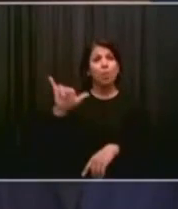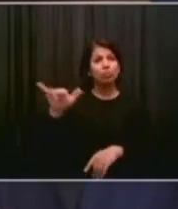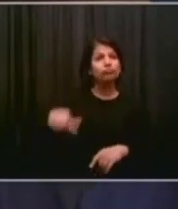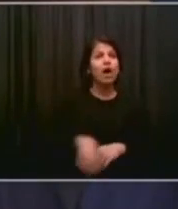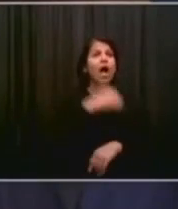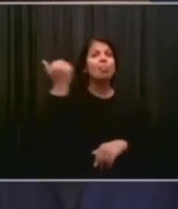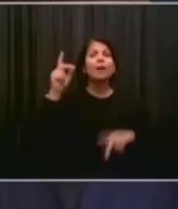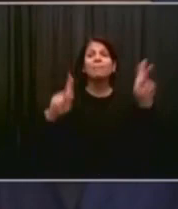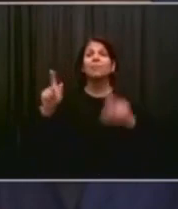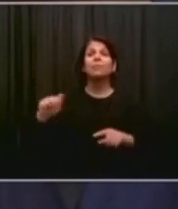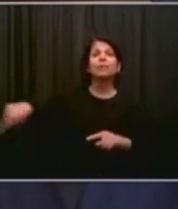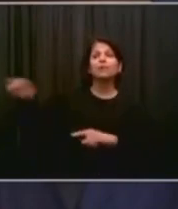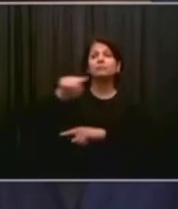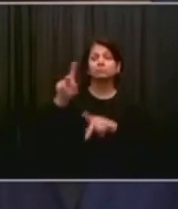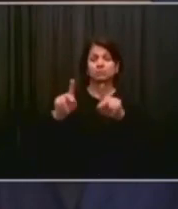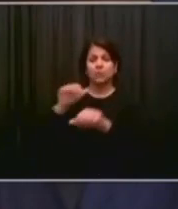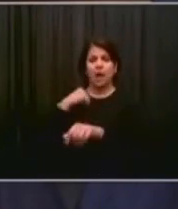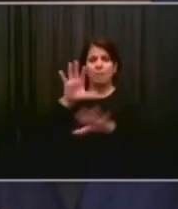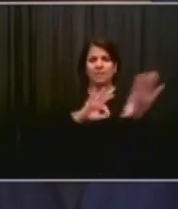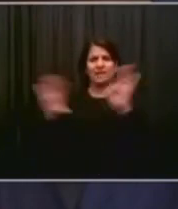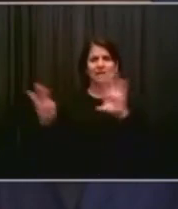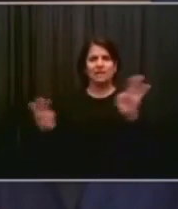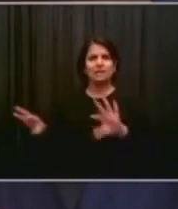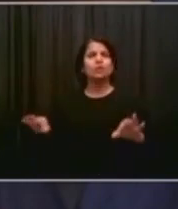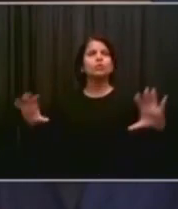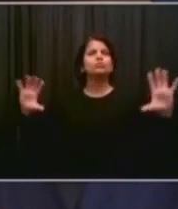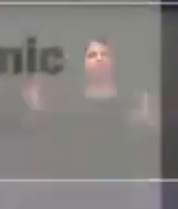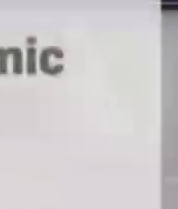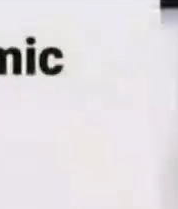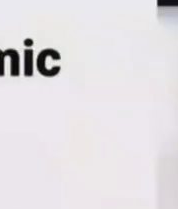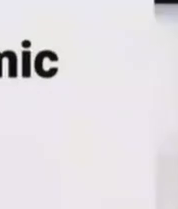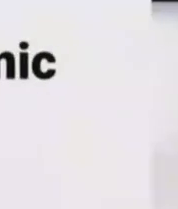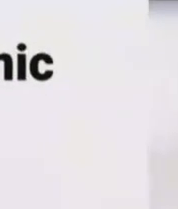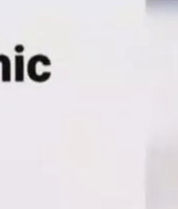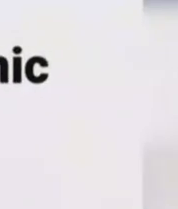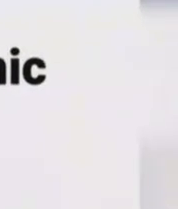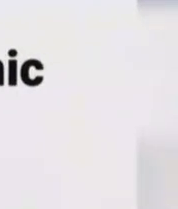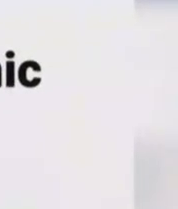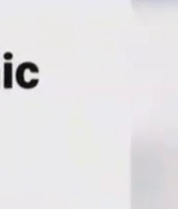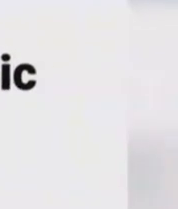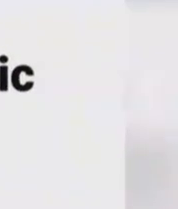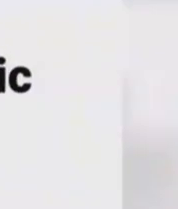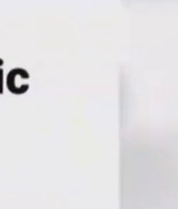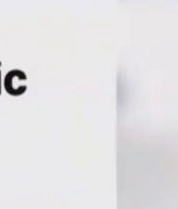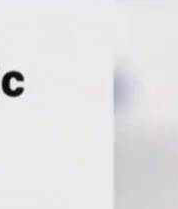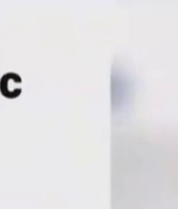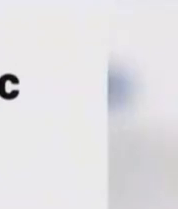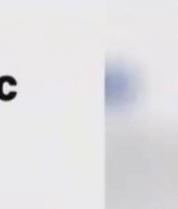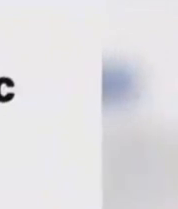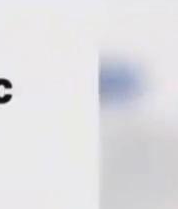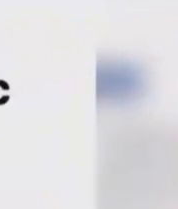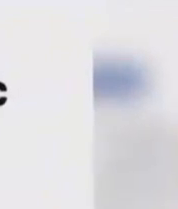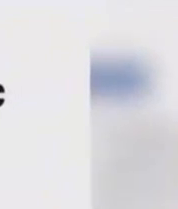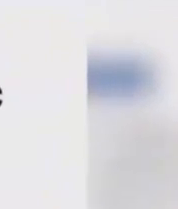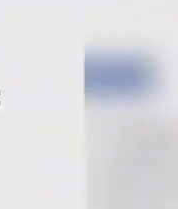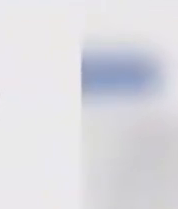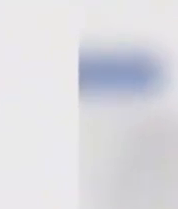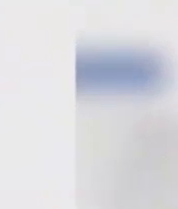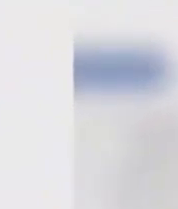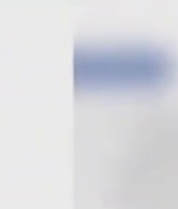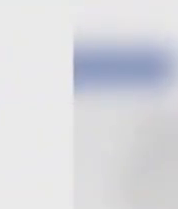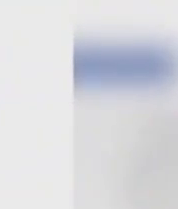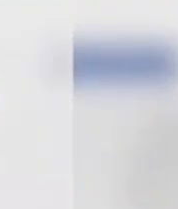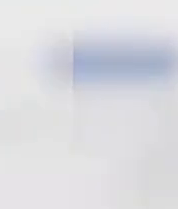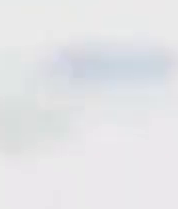the job for New Yorkers. Mayor Adams was expected to appoint Carlos Cicera to run the city's Economic Development